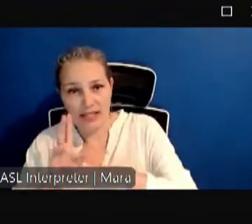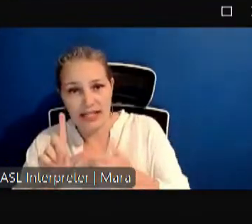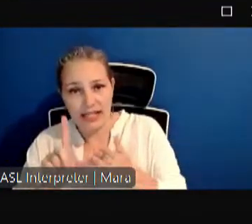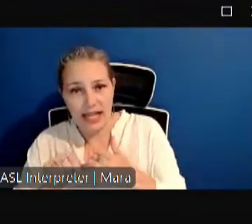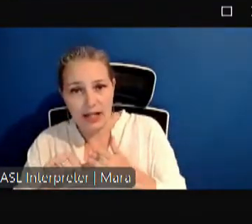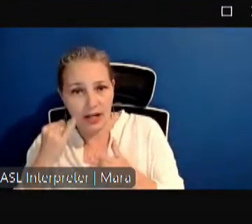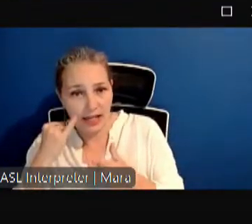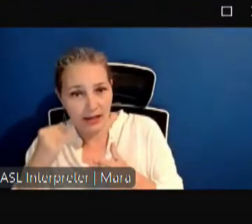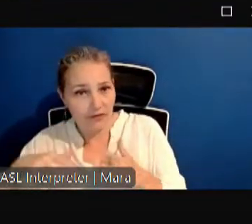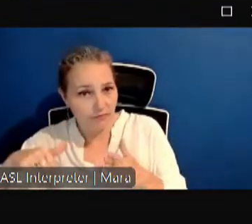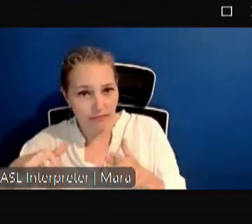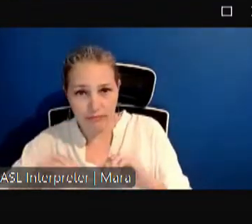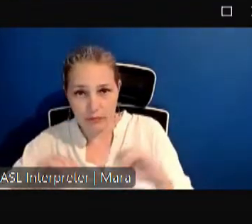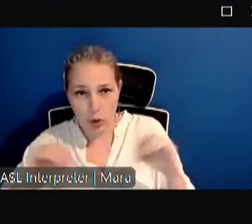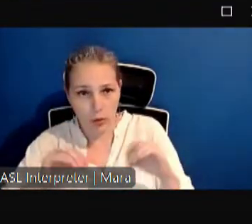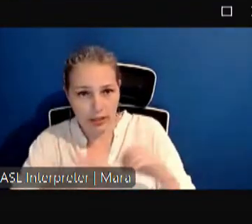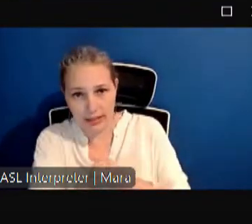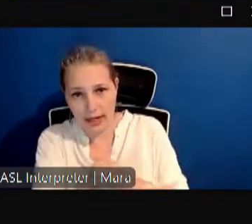been removed by